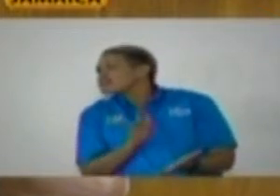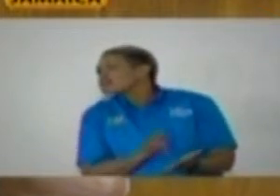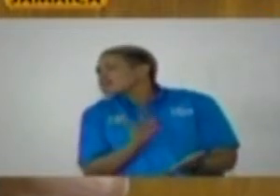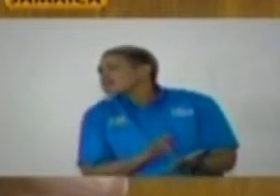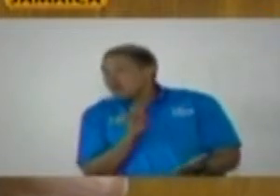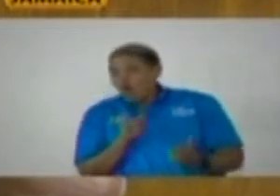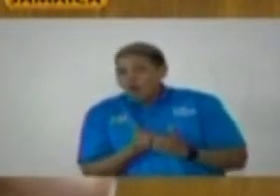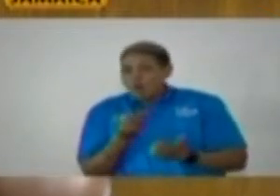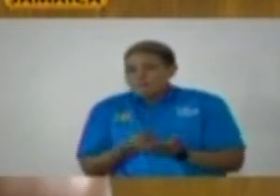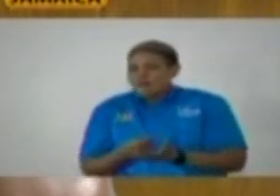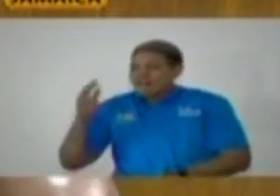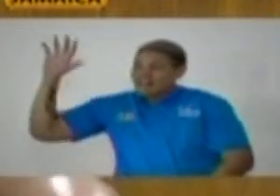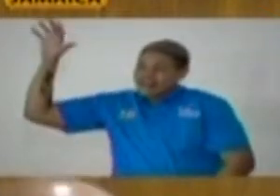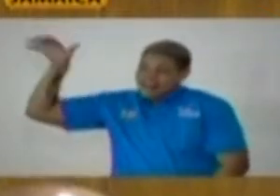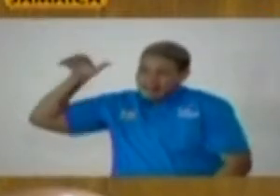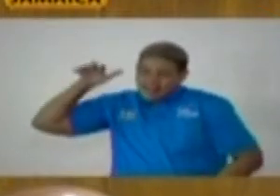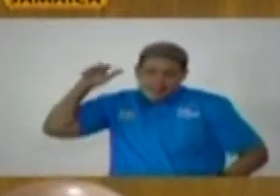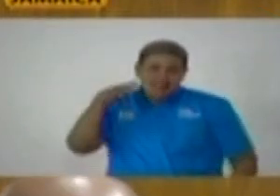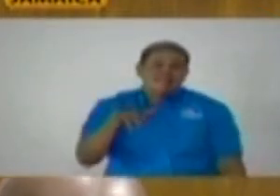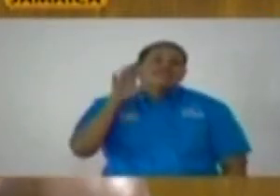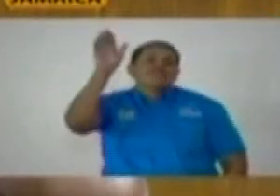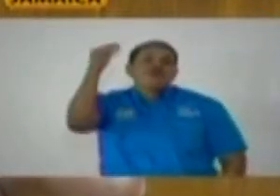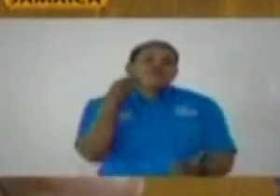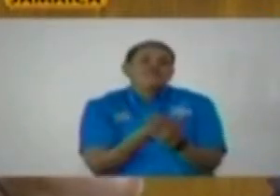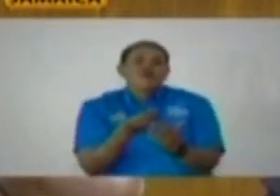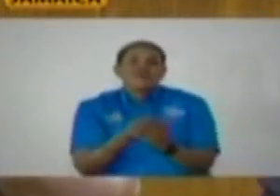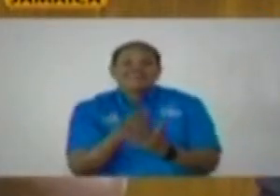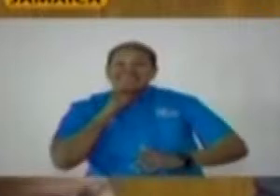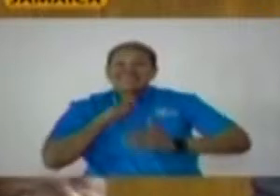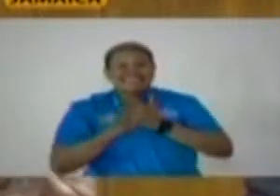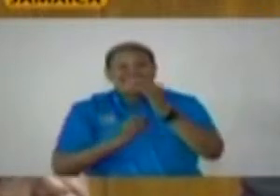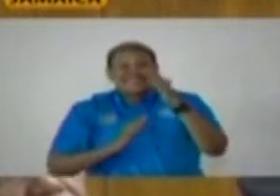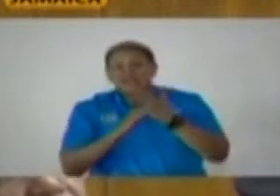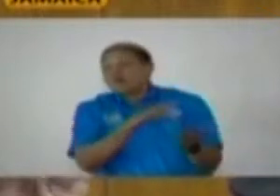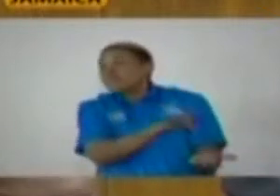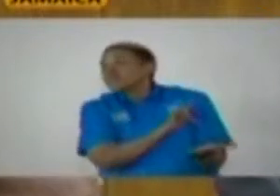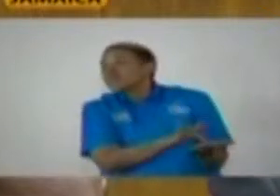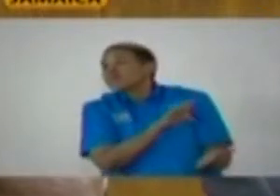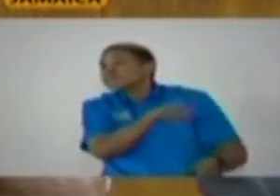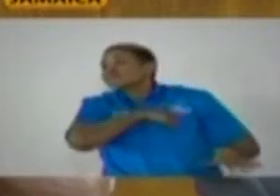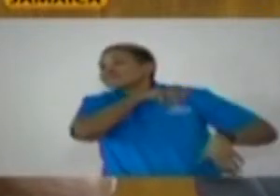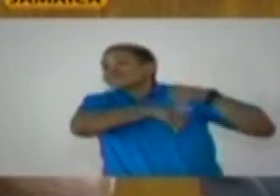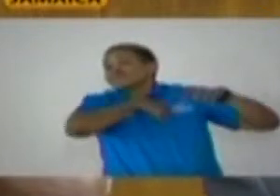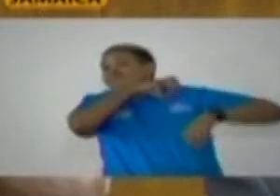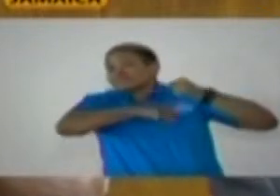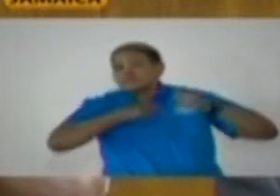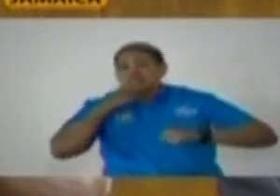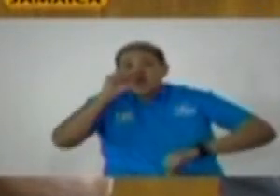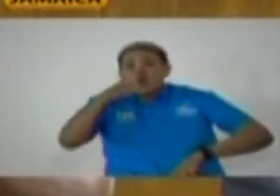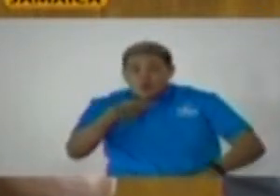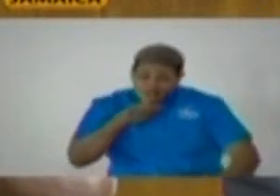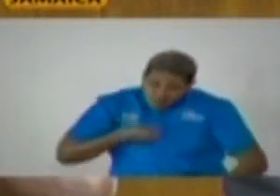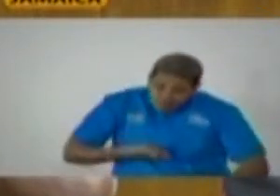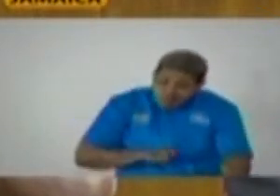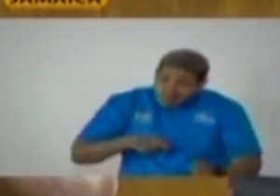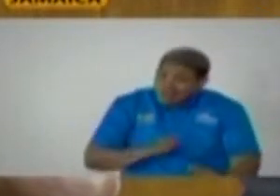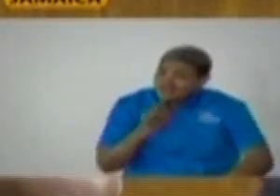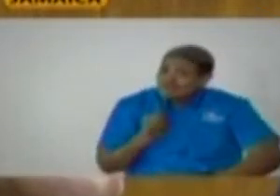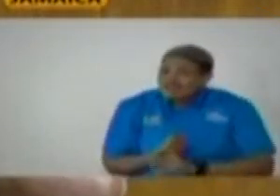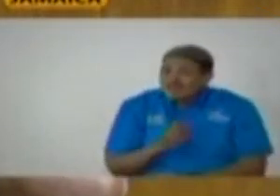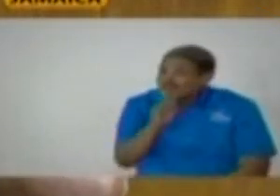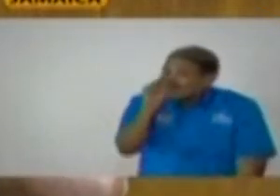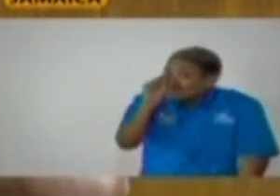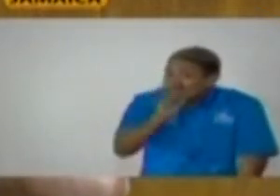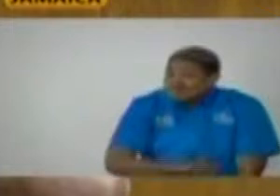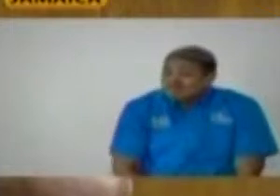capital. Here, the key feature of extraction is not just in our mining services, but rather